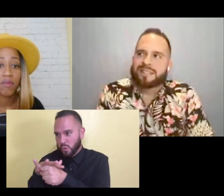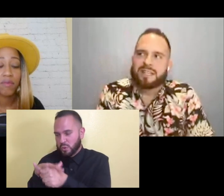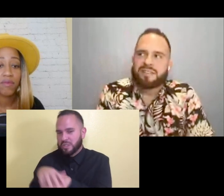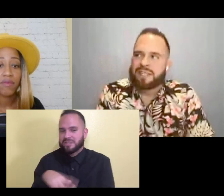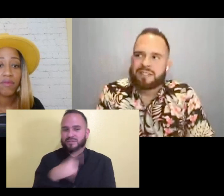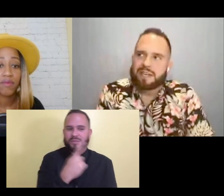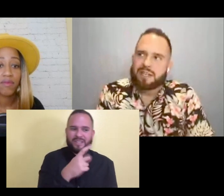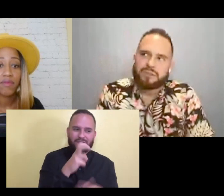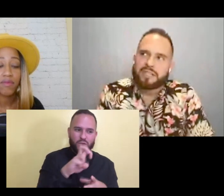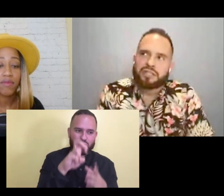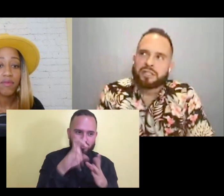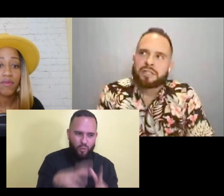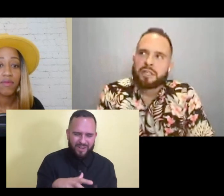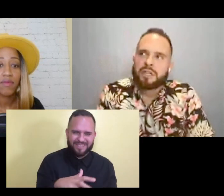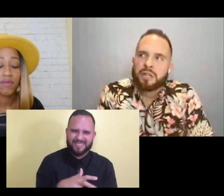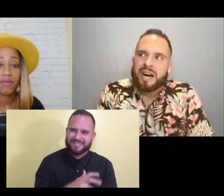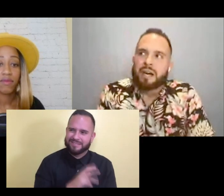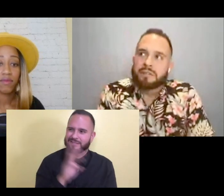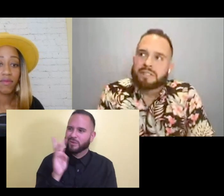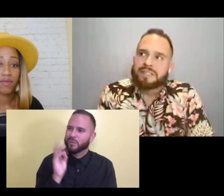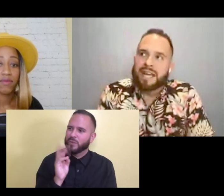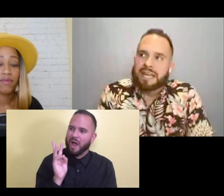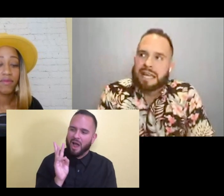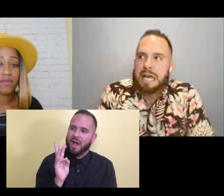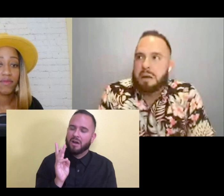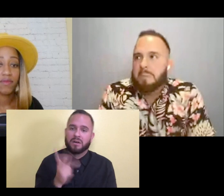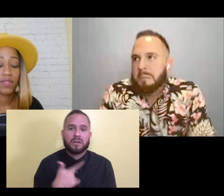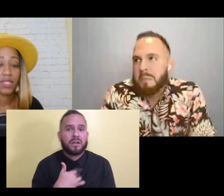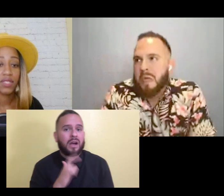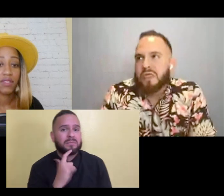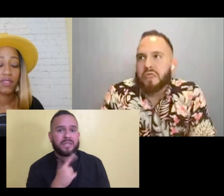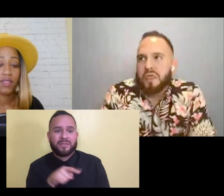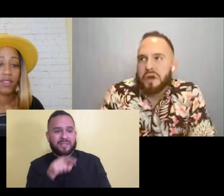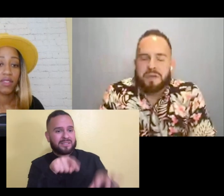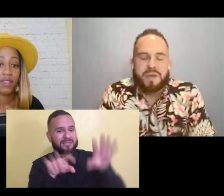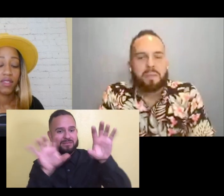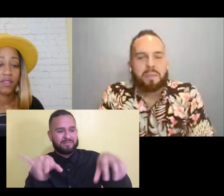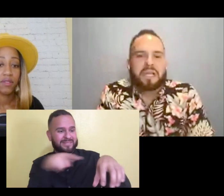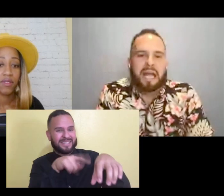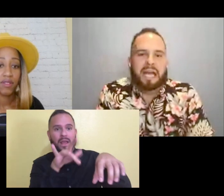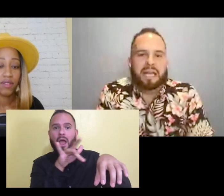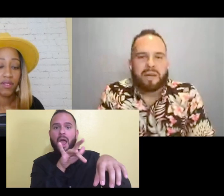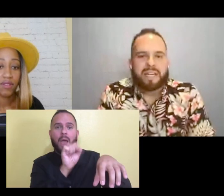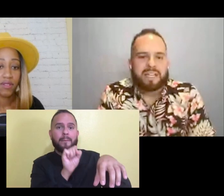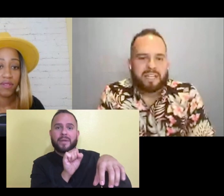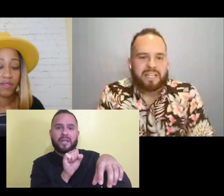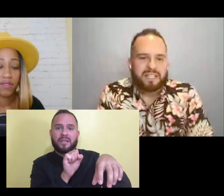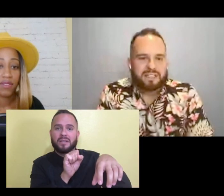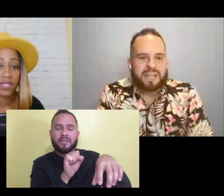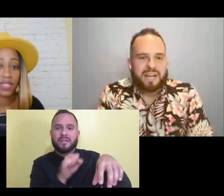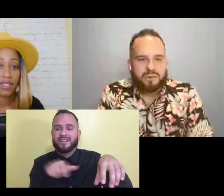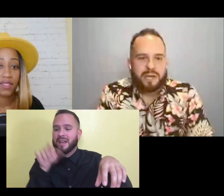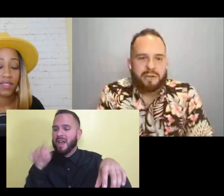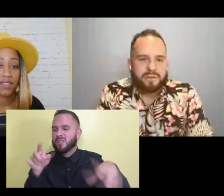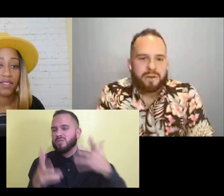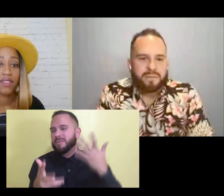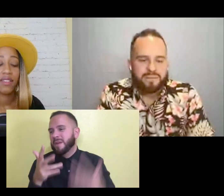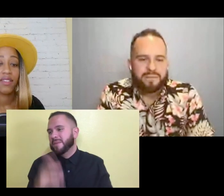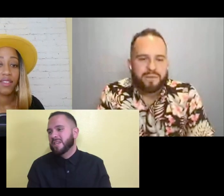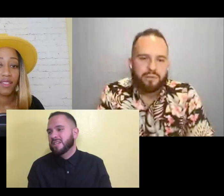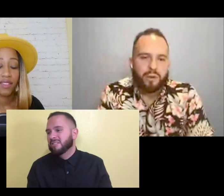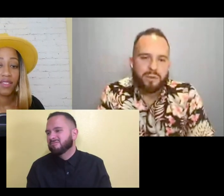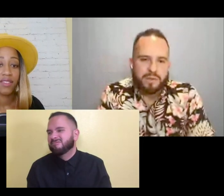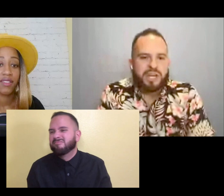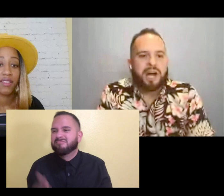isn't even an exaggeration. I would say like 30 people in line waiting to get ice cream from